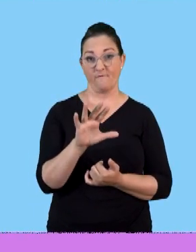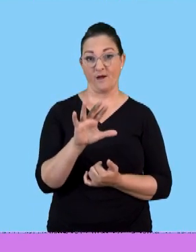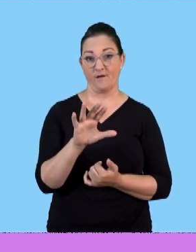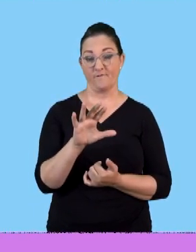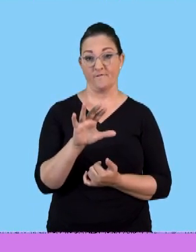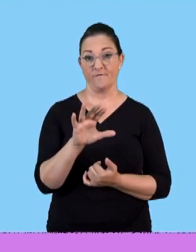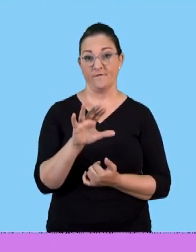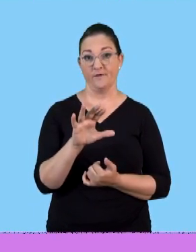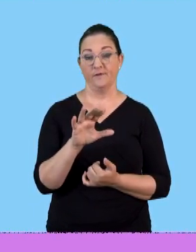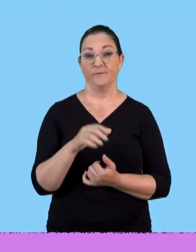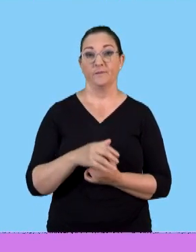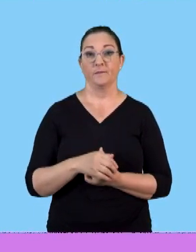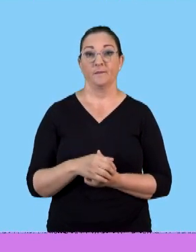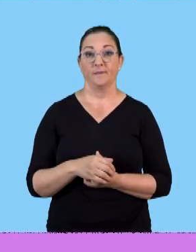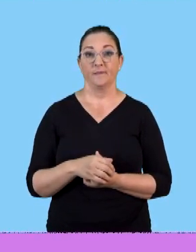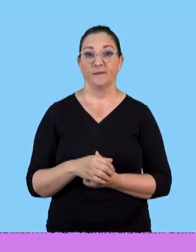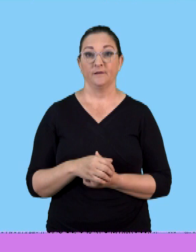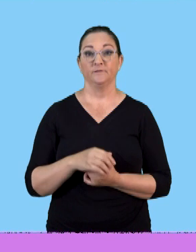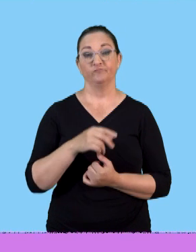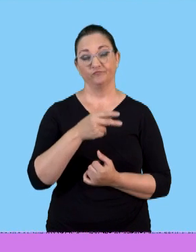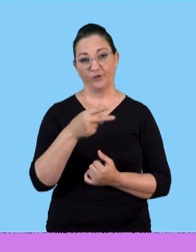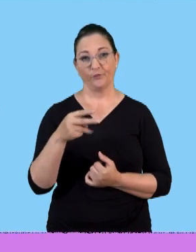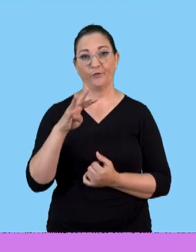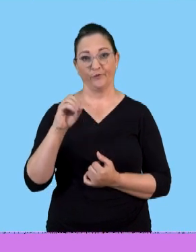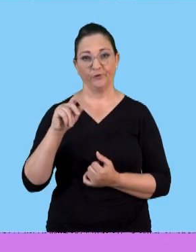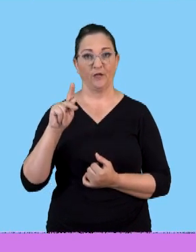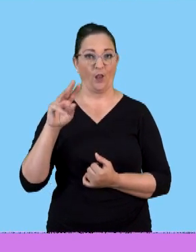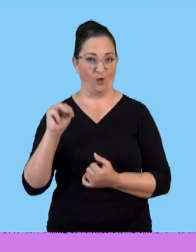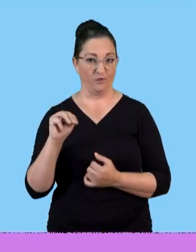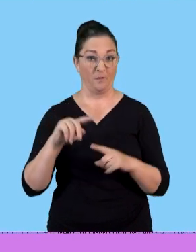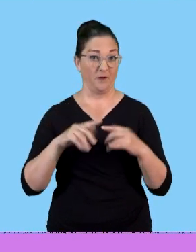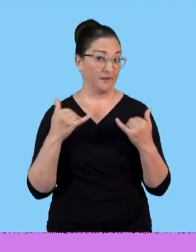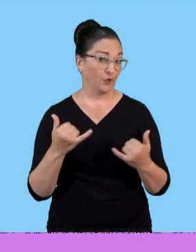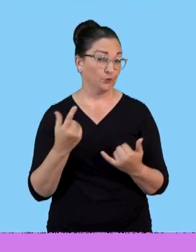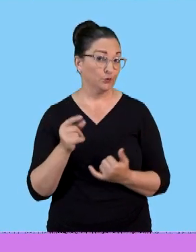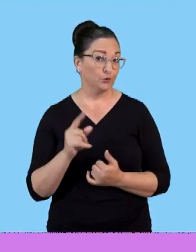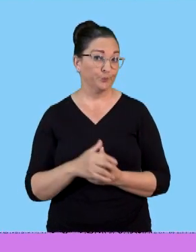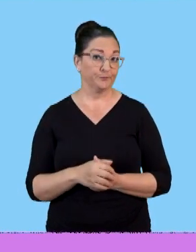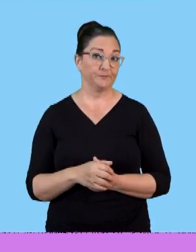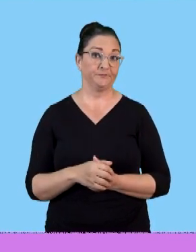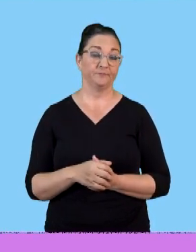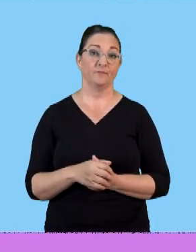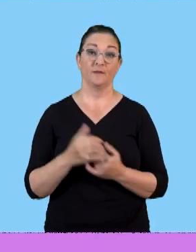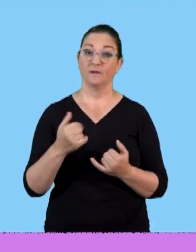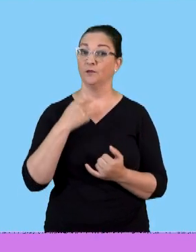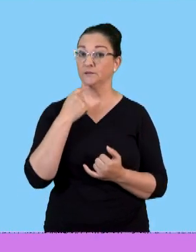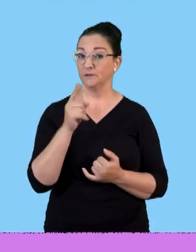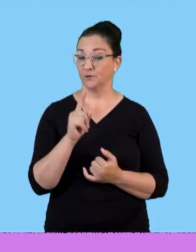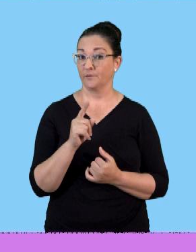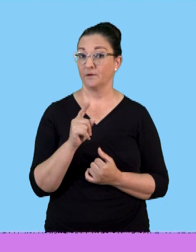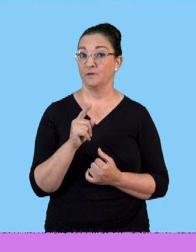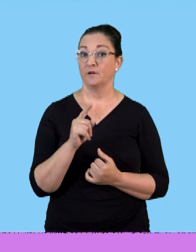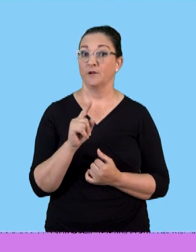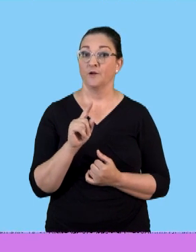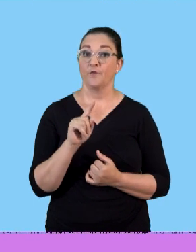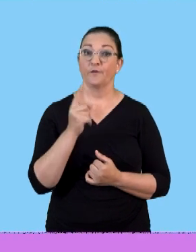5,5 is to 40 kilometers, right? So what is it that we need to do? Remember what I've indicated